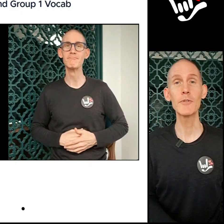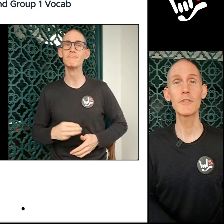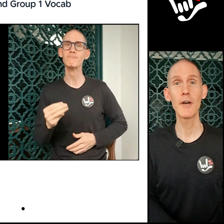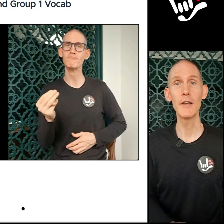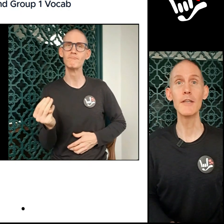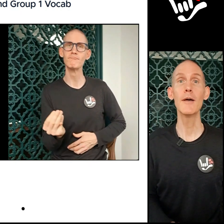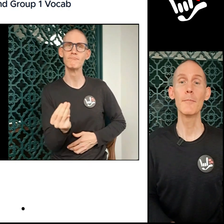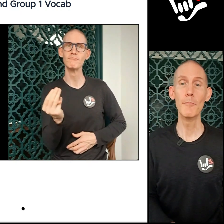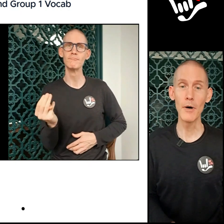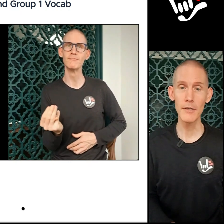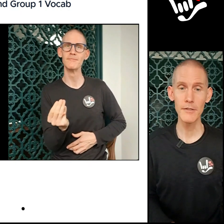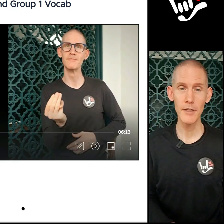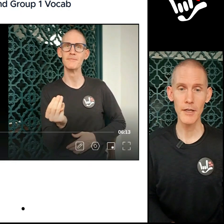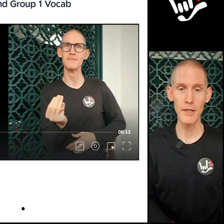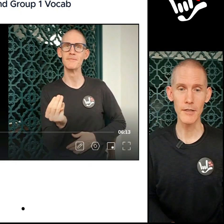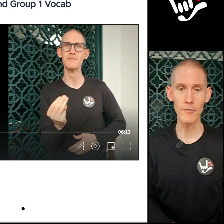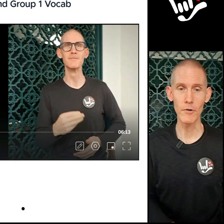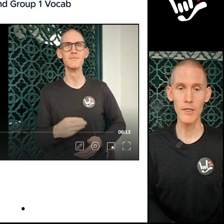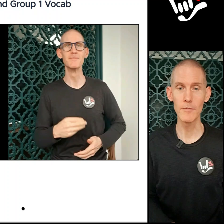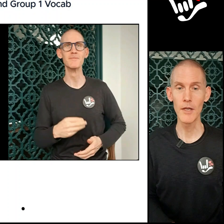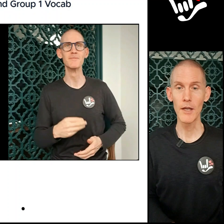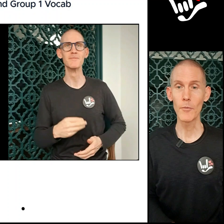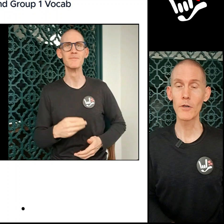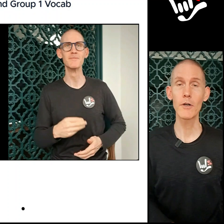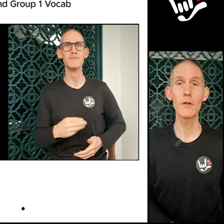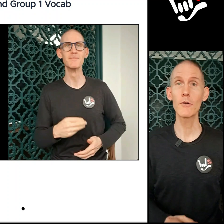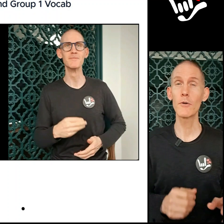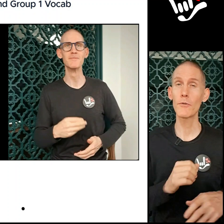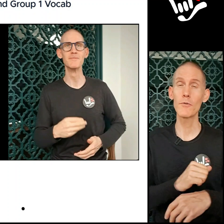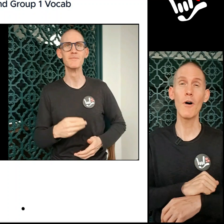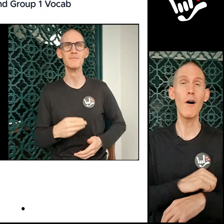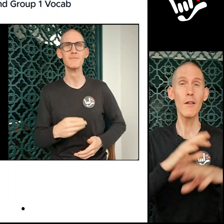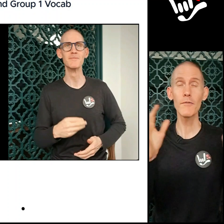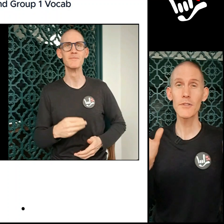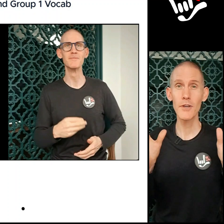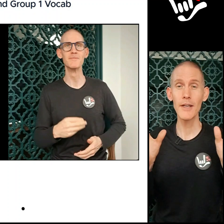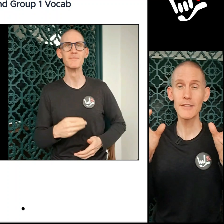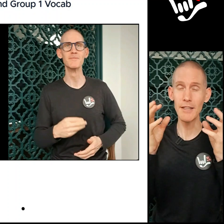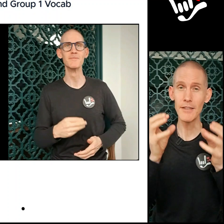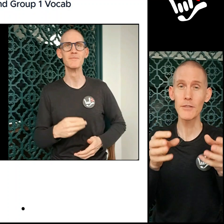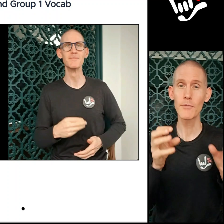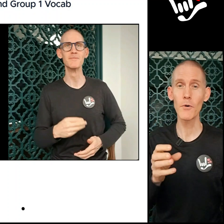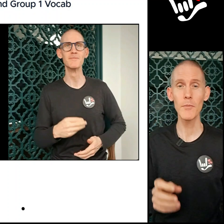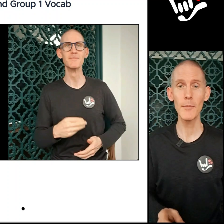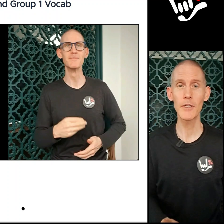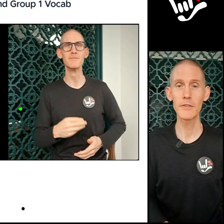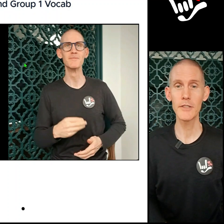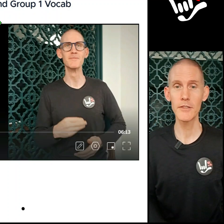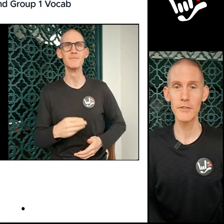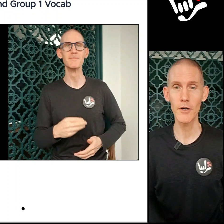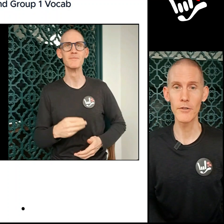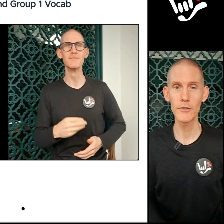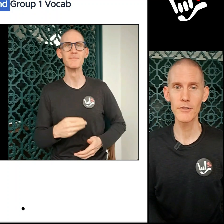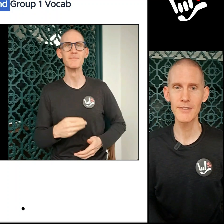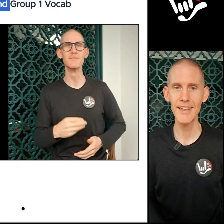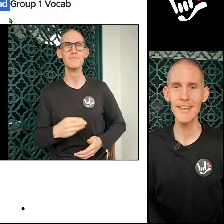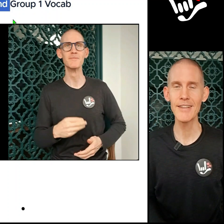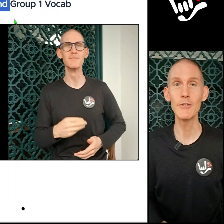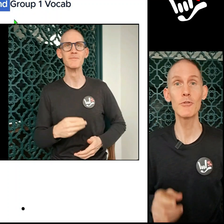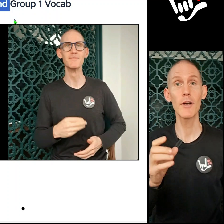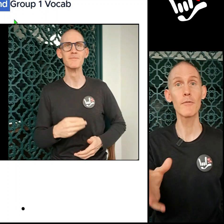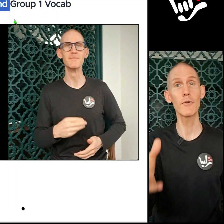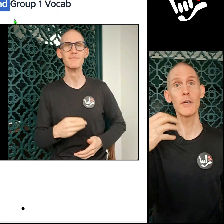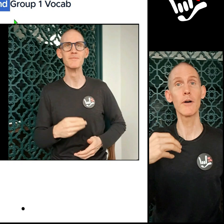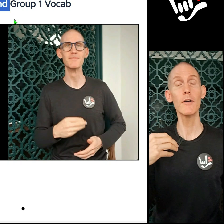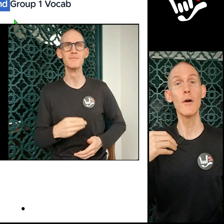Okay, so I was signing Monday, right? And we're going to go through all of the signs in this format because this is